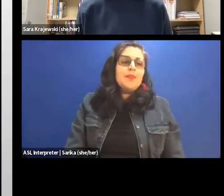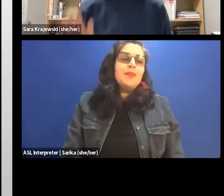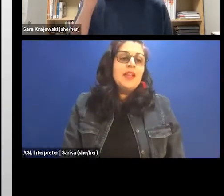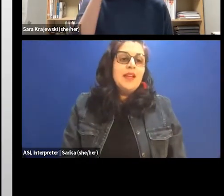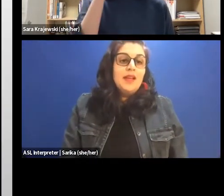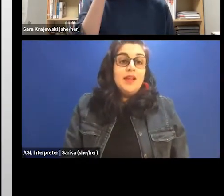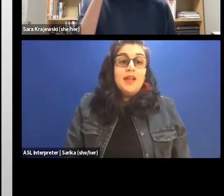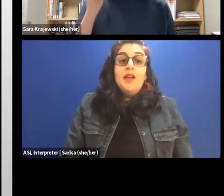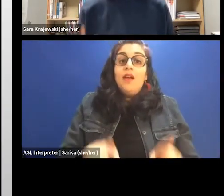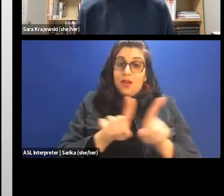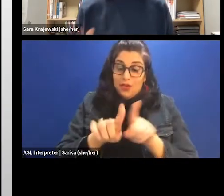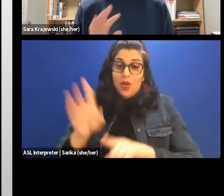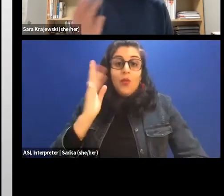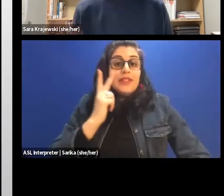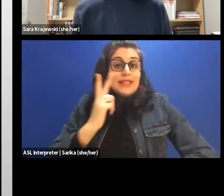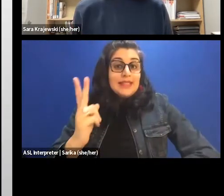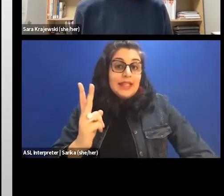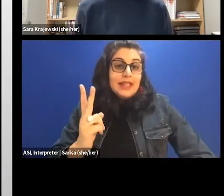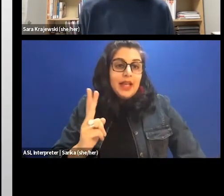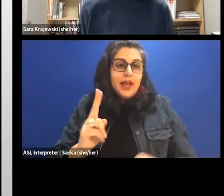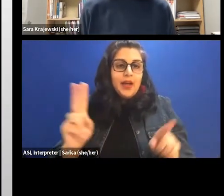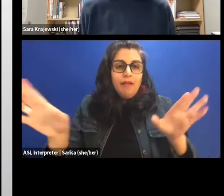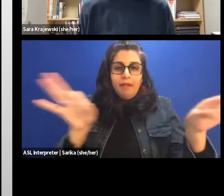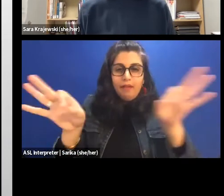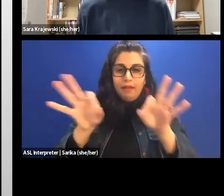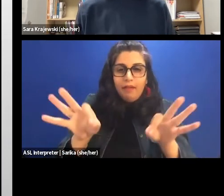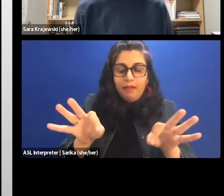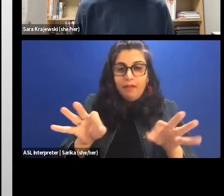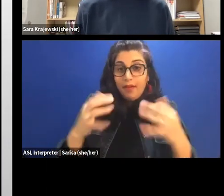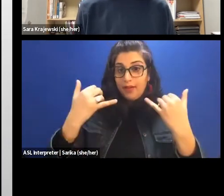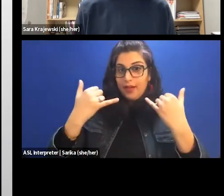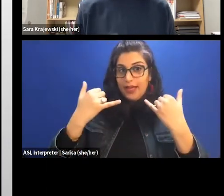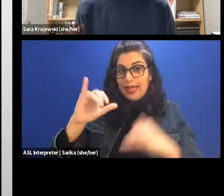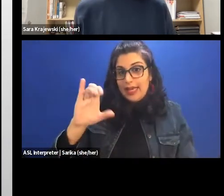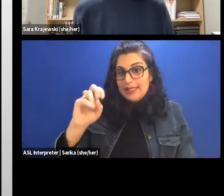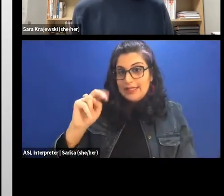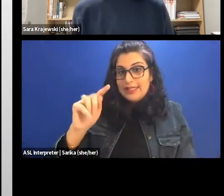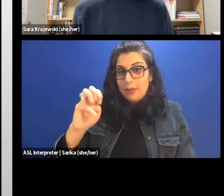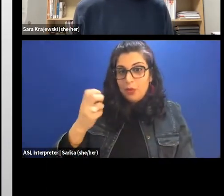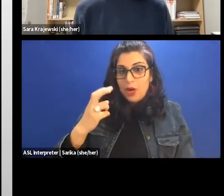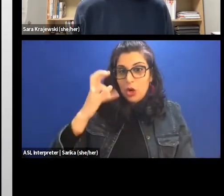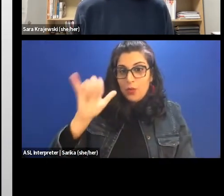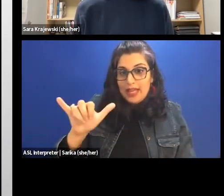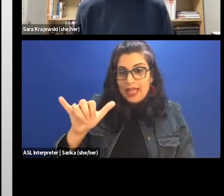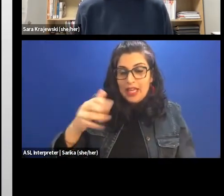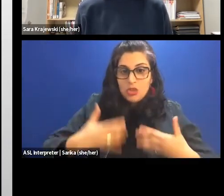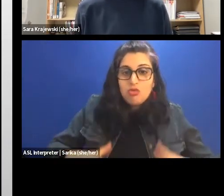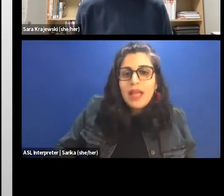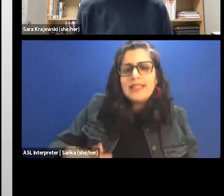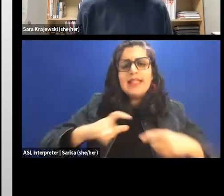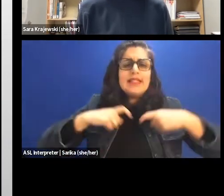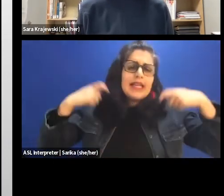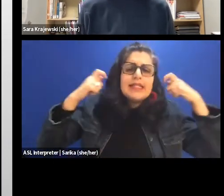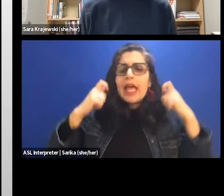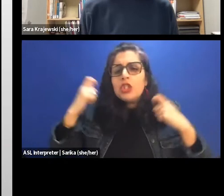In the exhibition, you will see a selection of contemporary dresses and accessories that reflect the traditional garments that Kahlo may